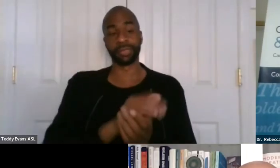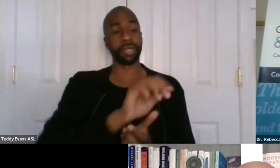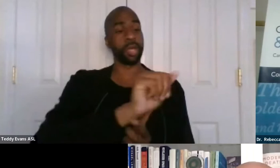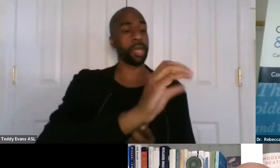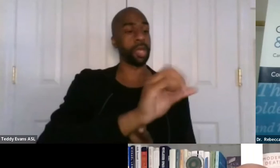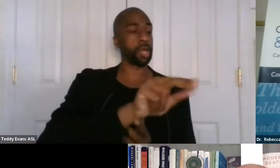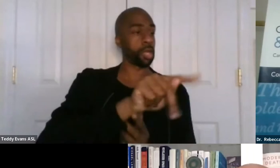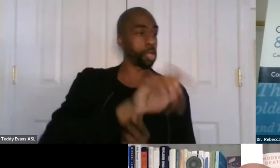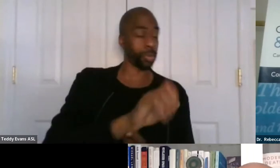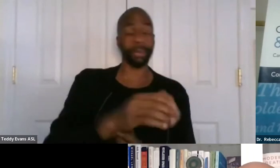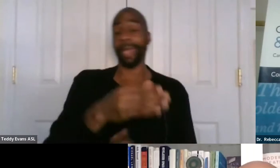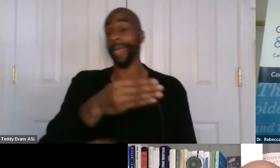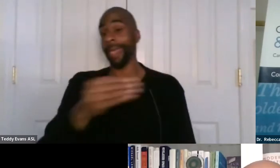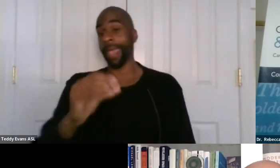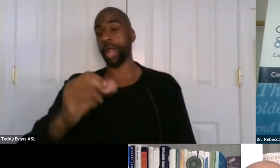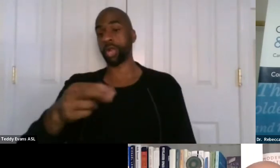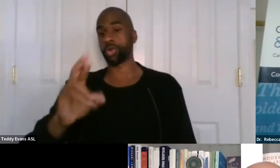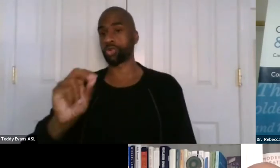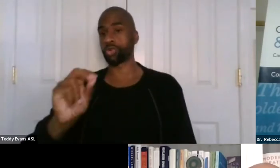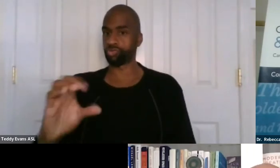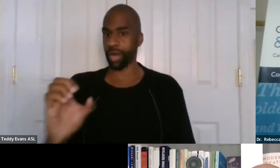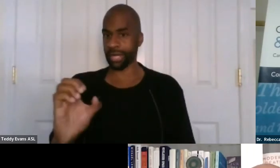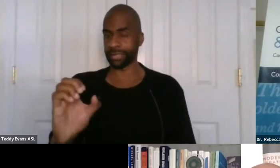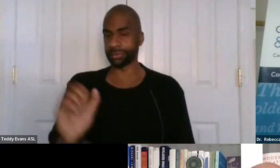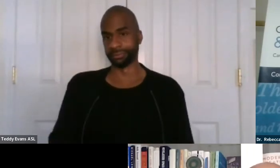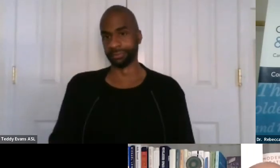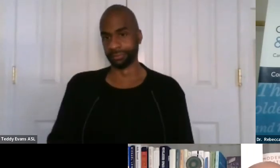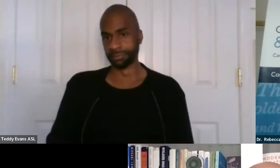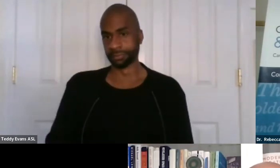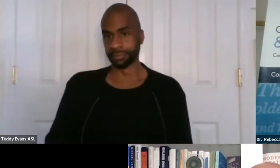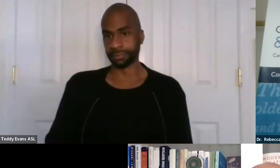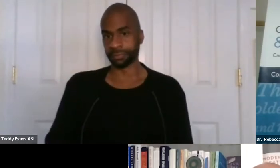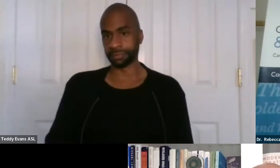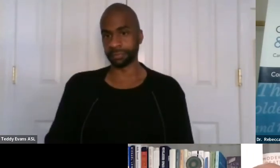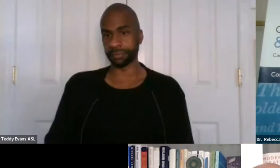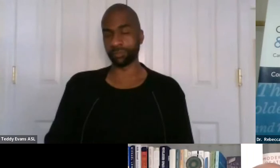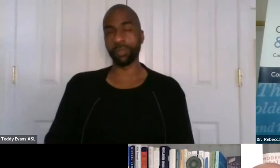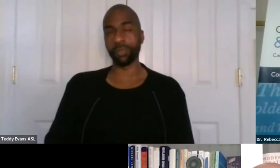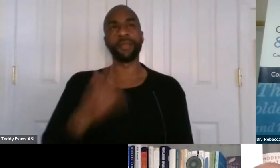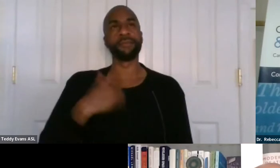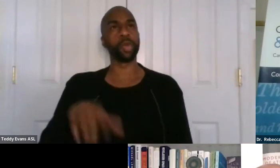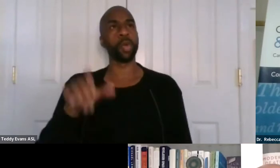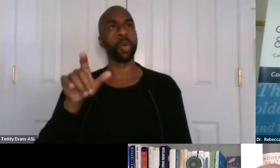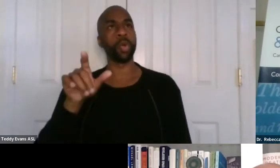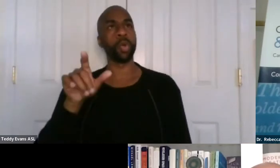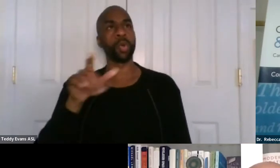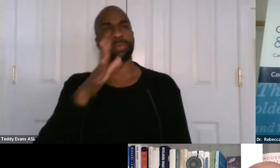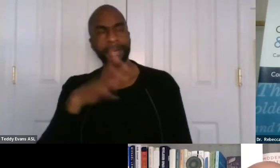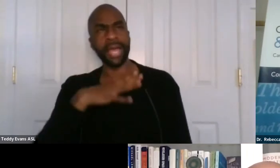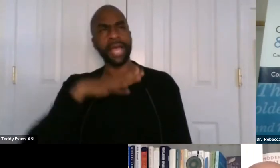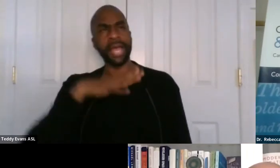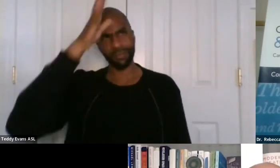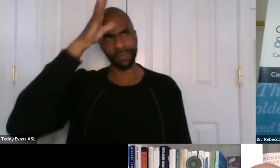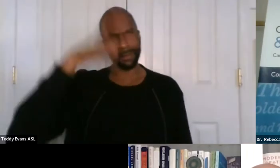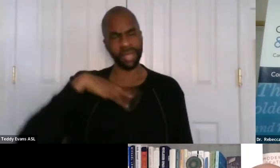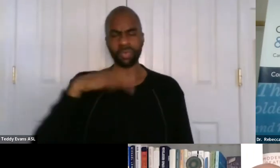those are true. When it comes to sex-based or gender-based differences, there it's actually